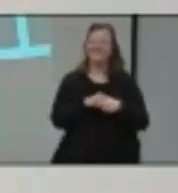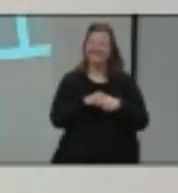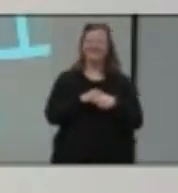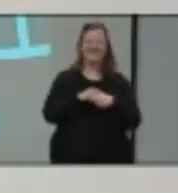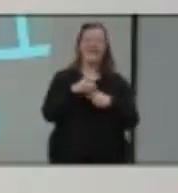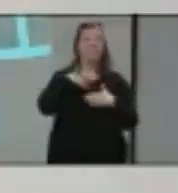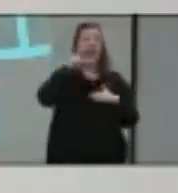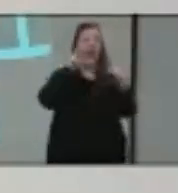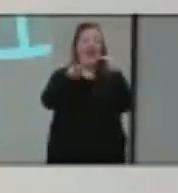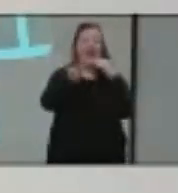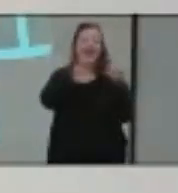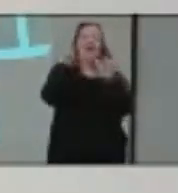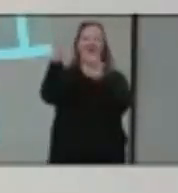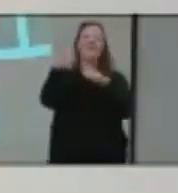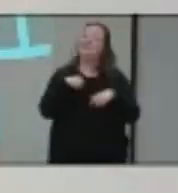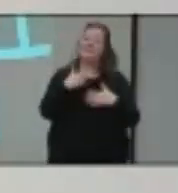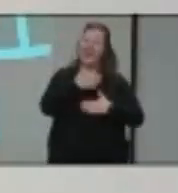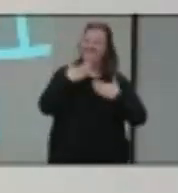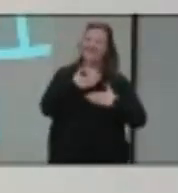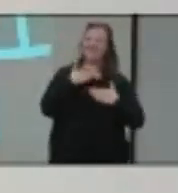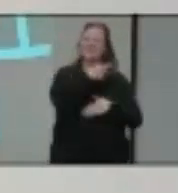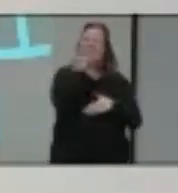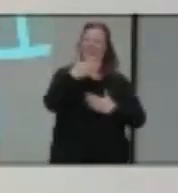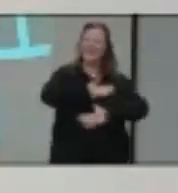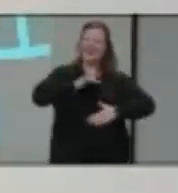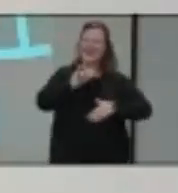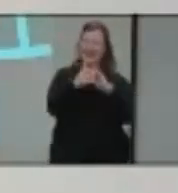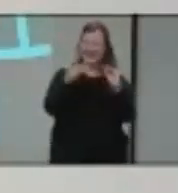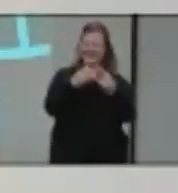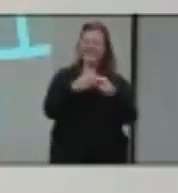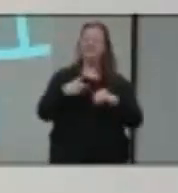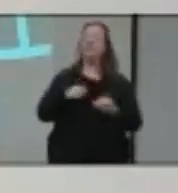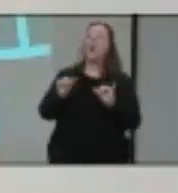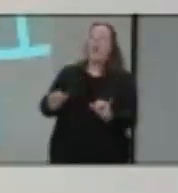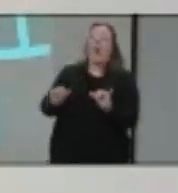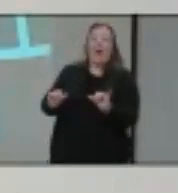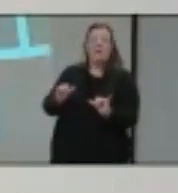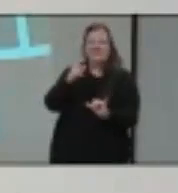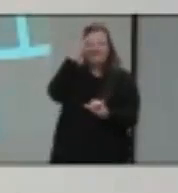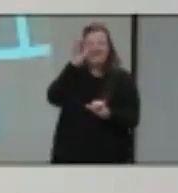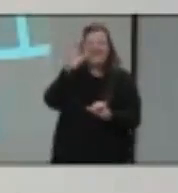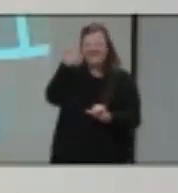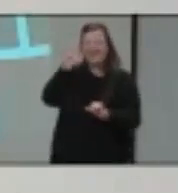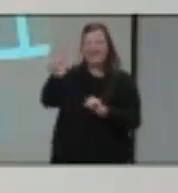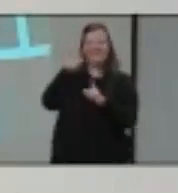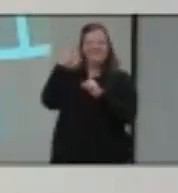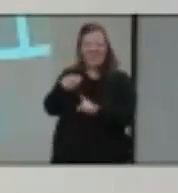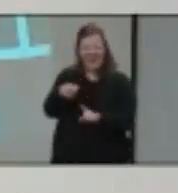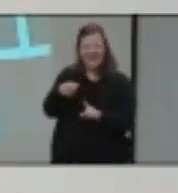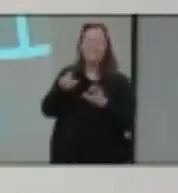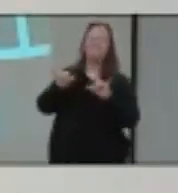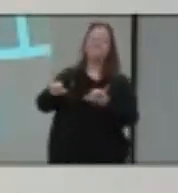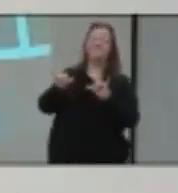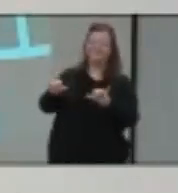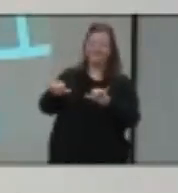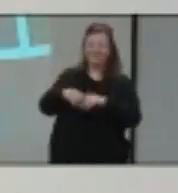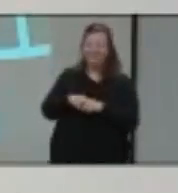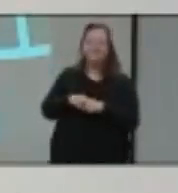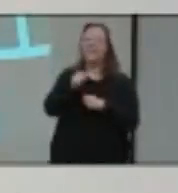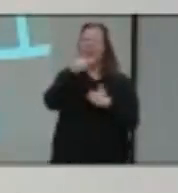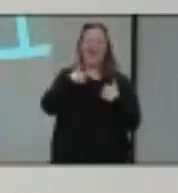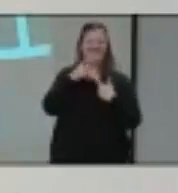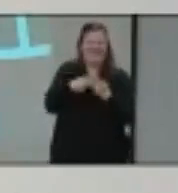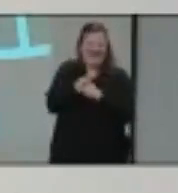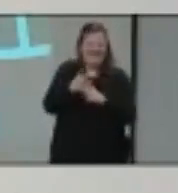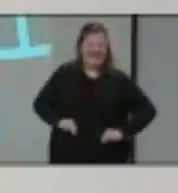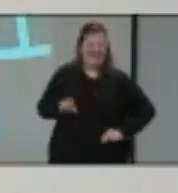I'm glad y'all got to take that ride with me. With a sigh of relief and a chuckle, I apologized for not having the type of brief that the patient preferred. He